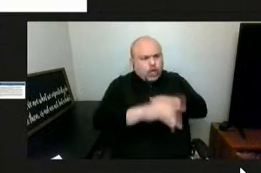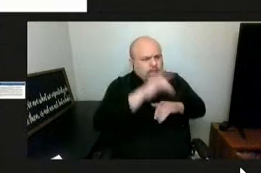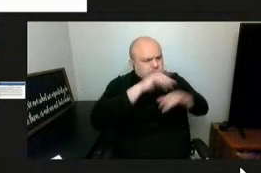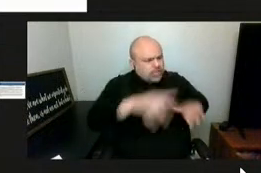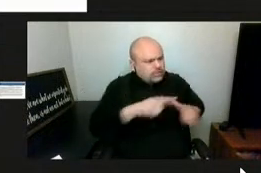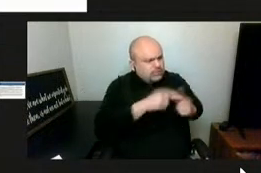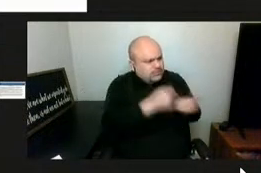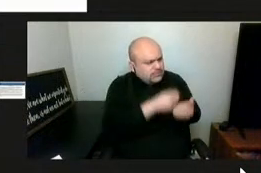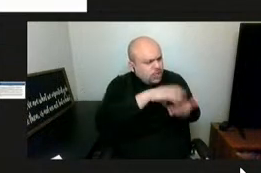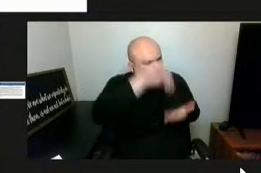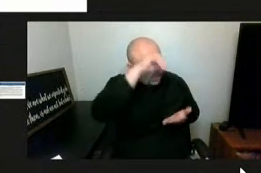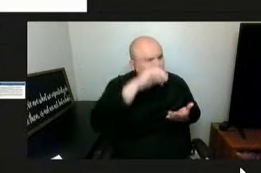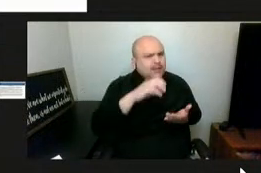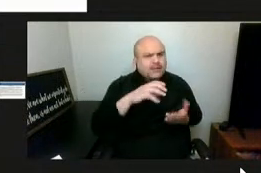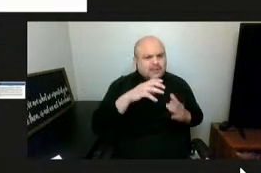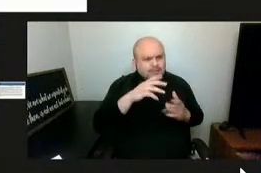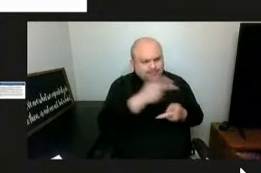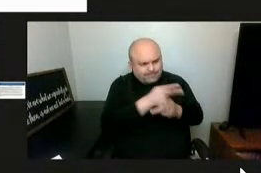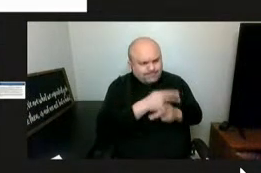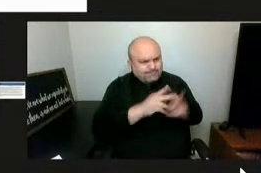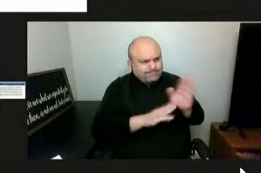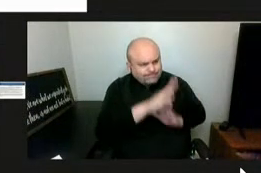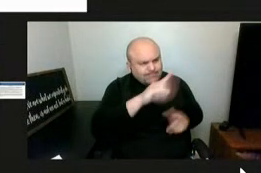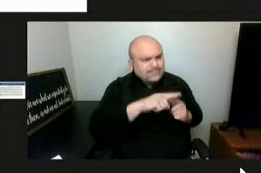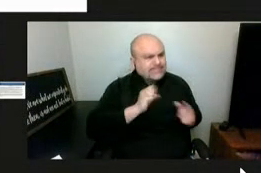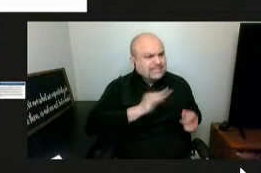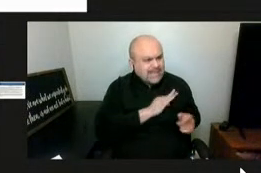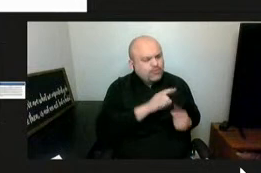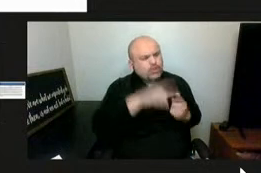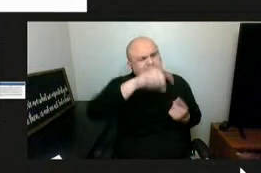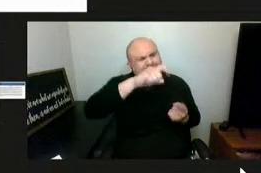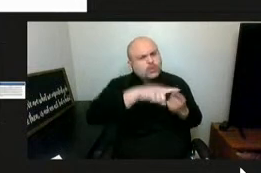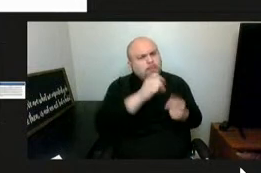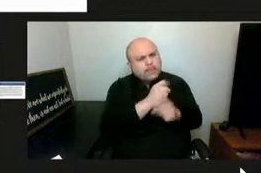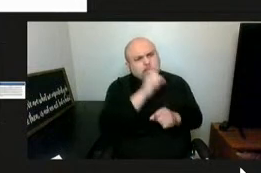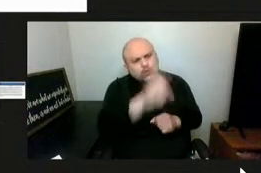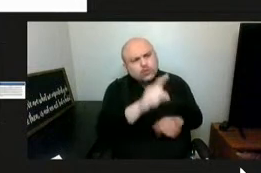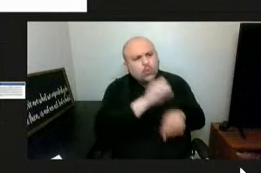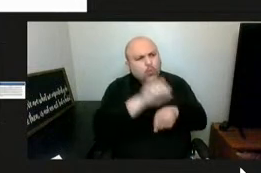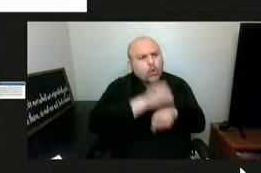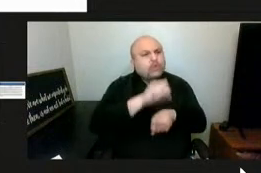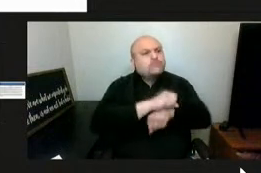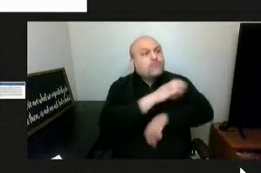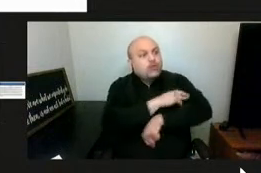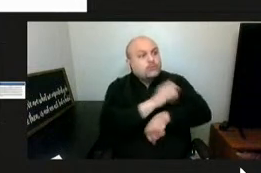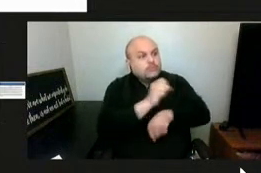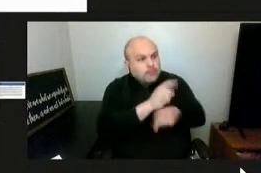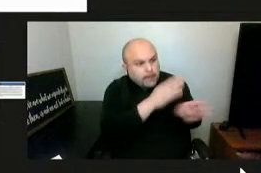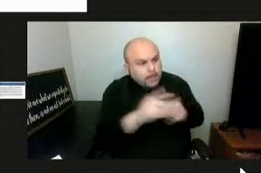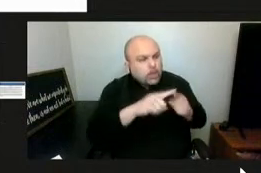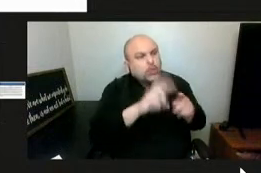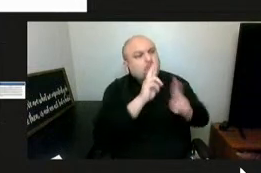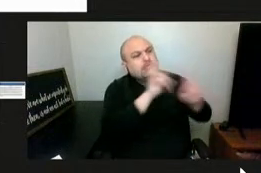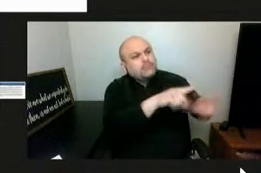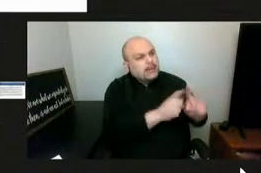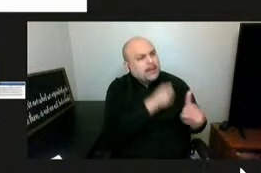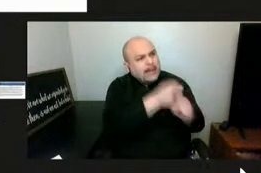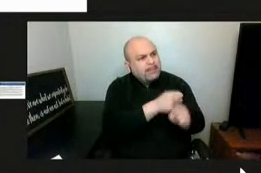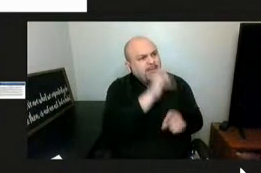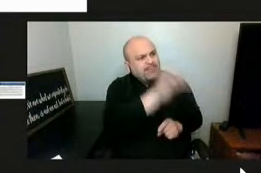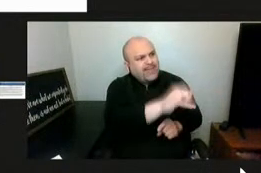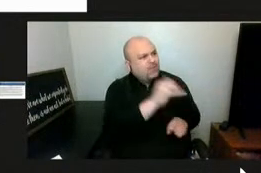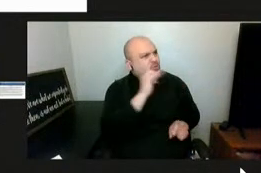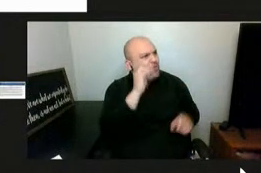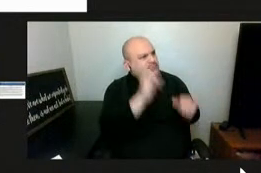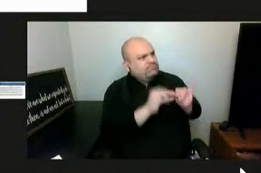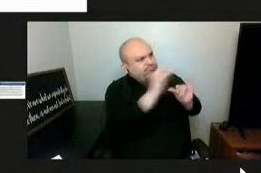staff. This is, again, in response to the need to ensure our workforce is prepared to respond to the impacts of the pandemic, impacts that will